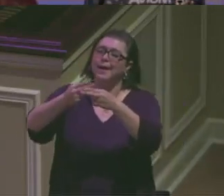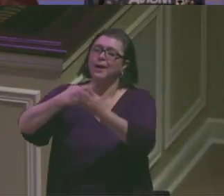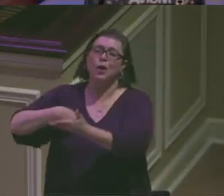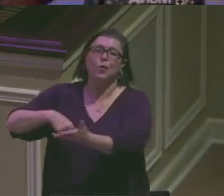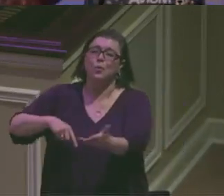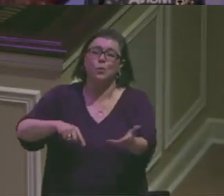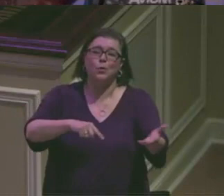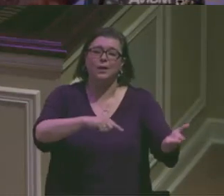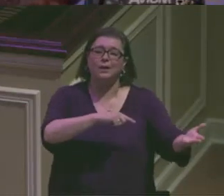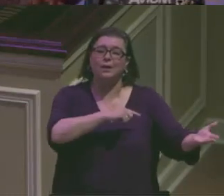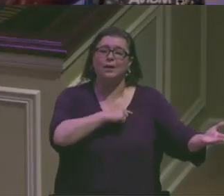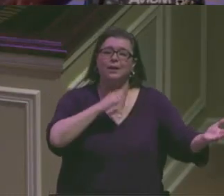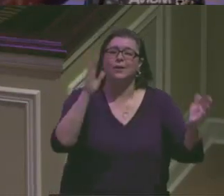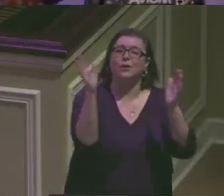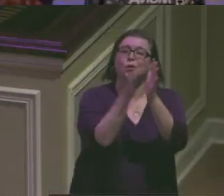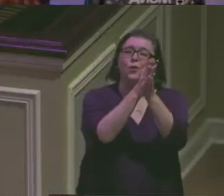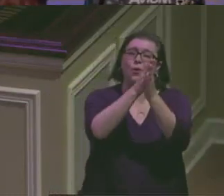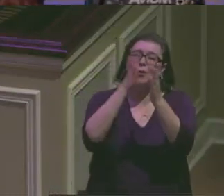name. We